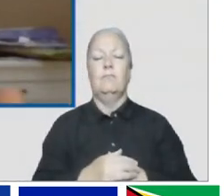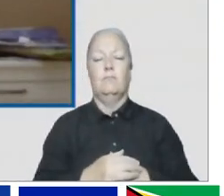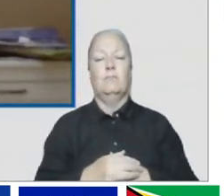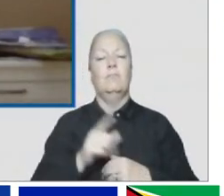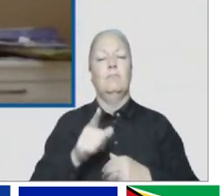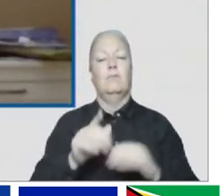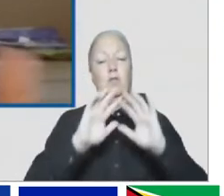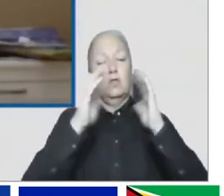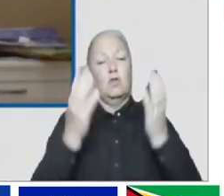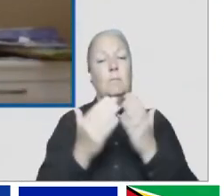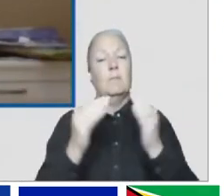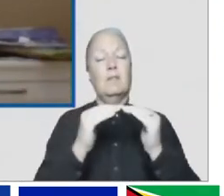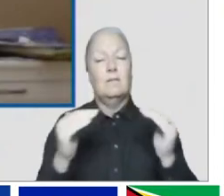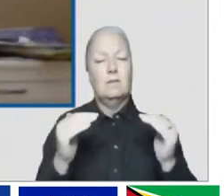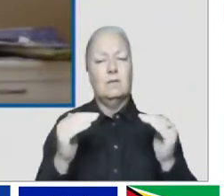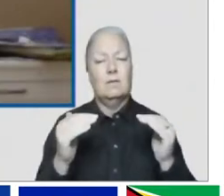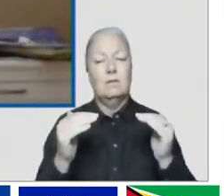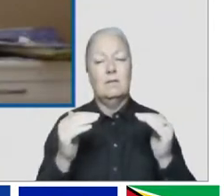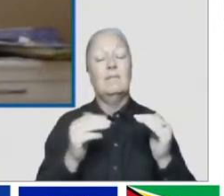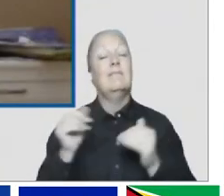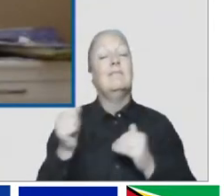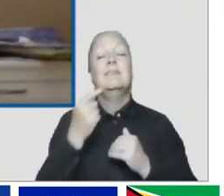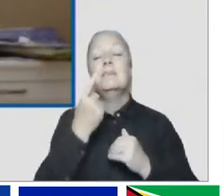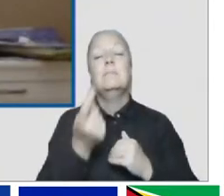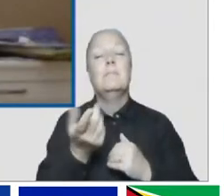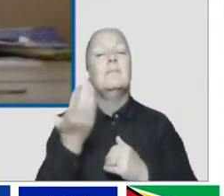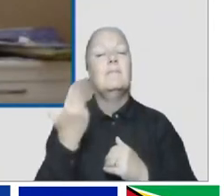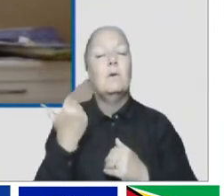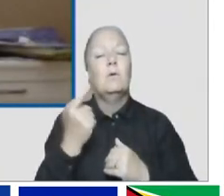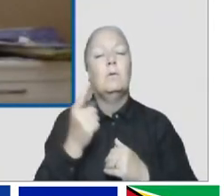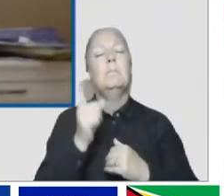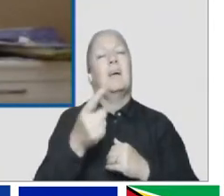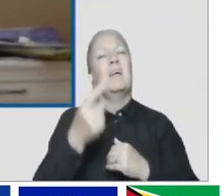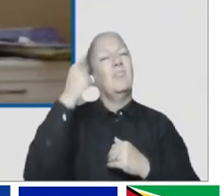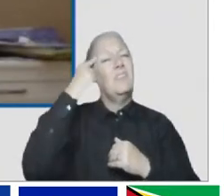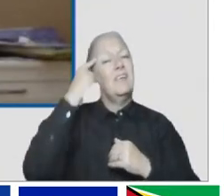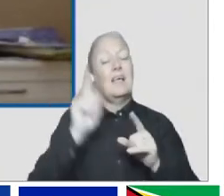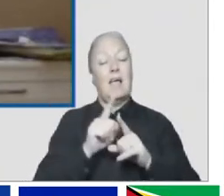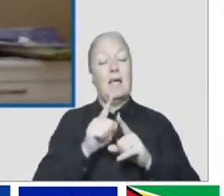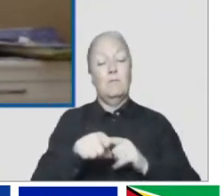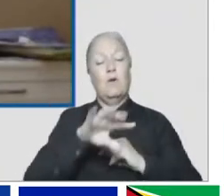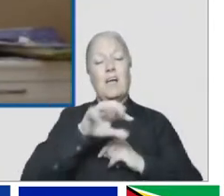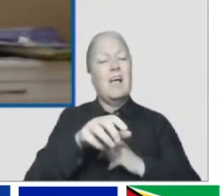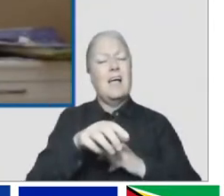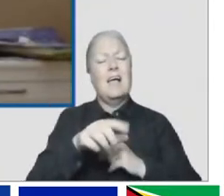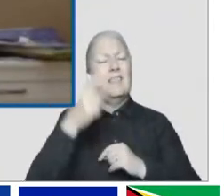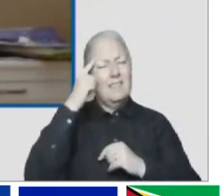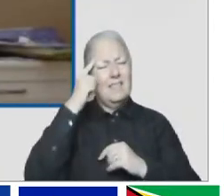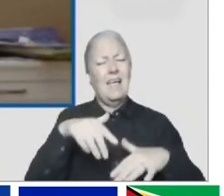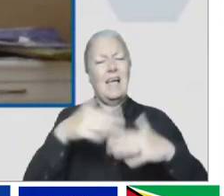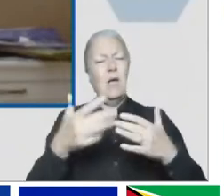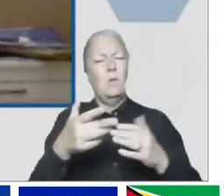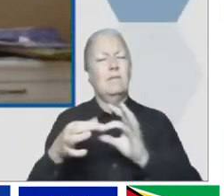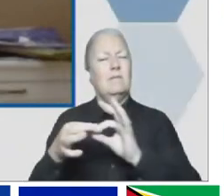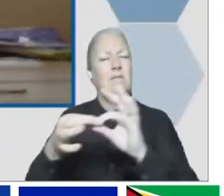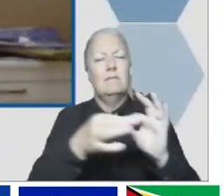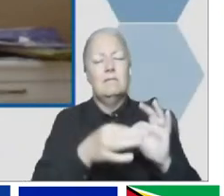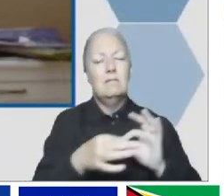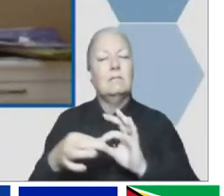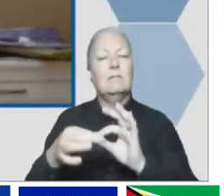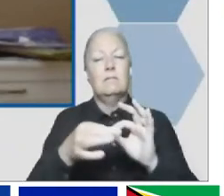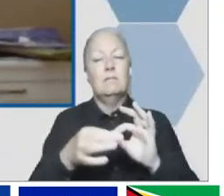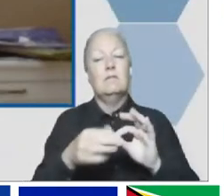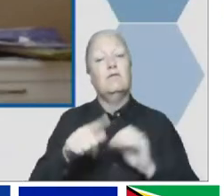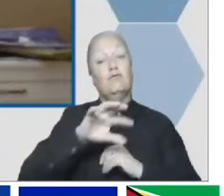of, that you have to think beyond the countries and see how you can bring it together. I will actually put it not only region, at a global level, share,